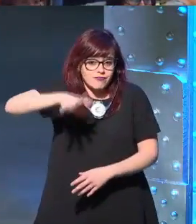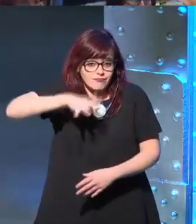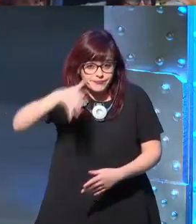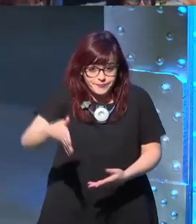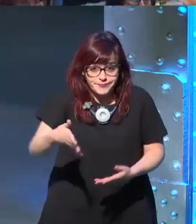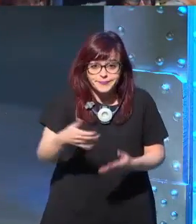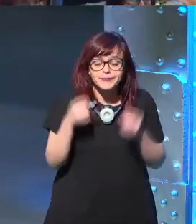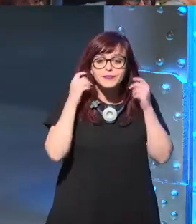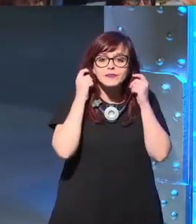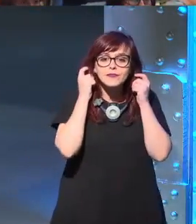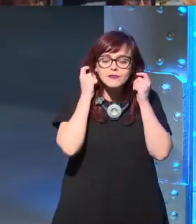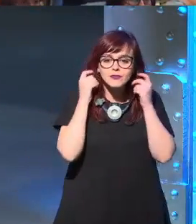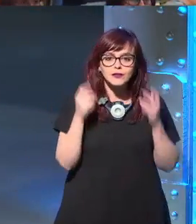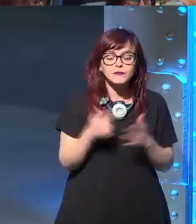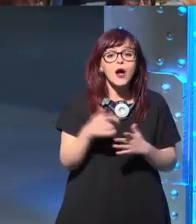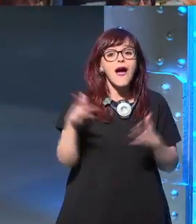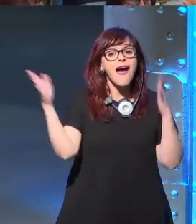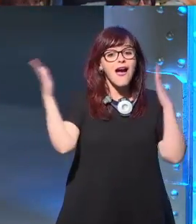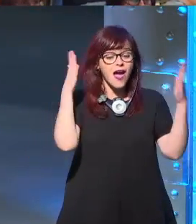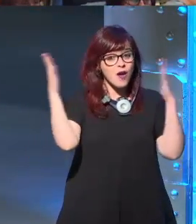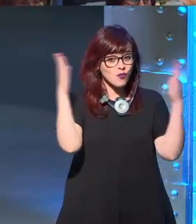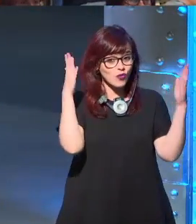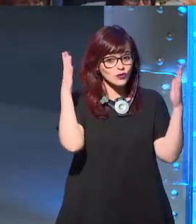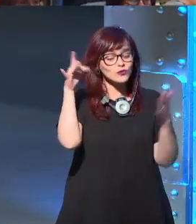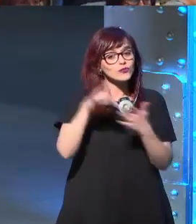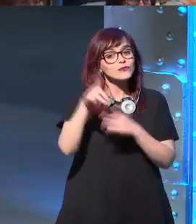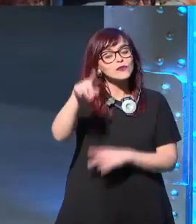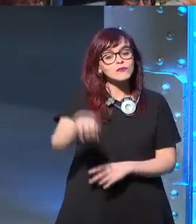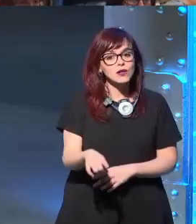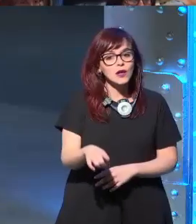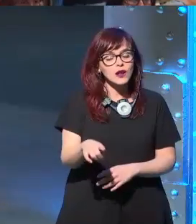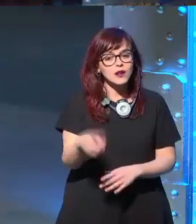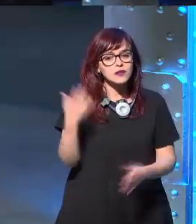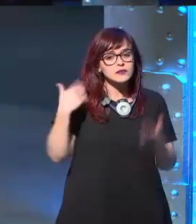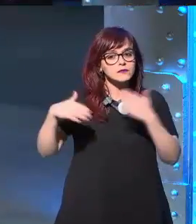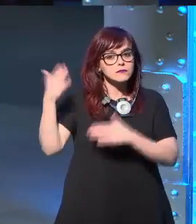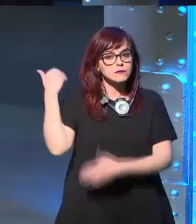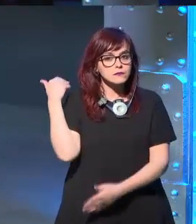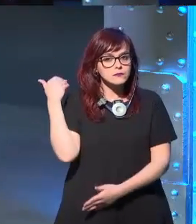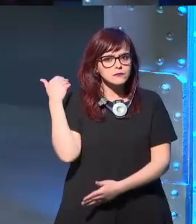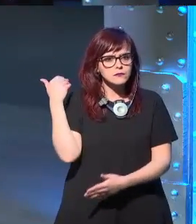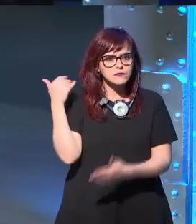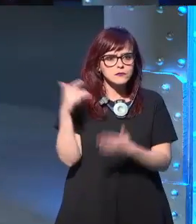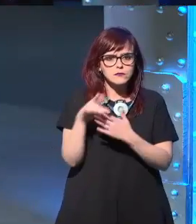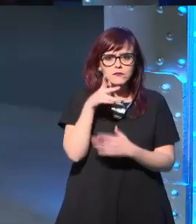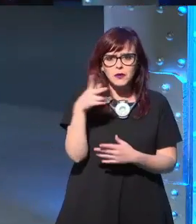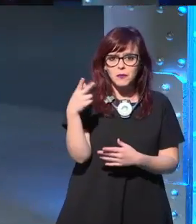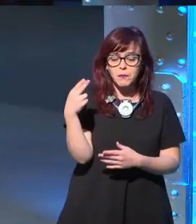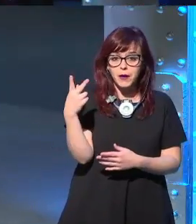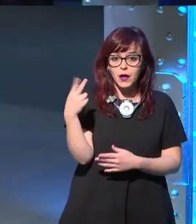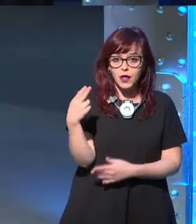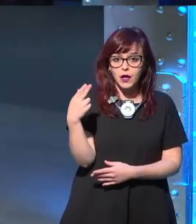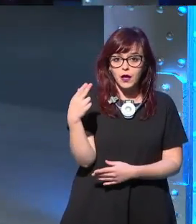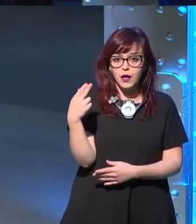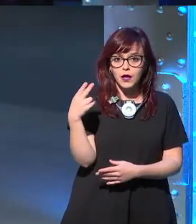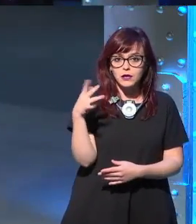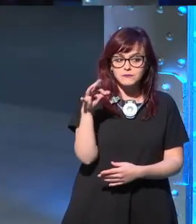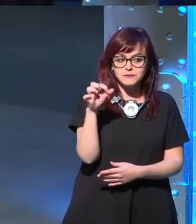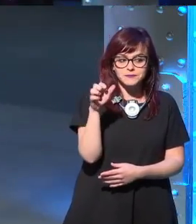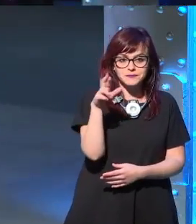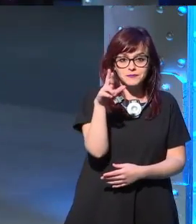point, too, he meets his first boyfriend, Salai, where you get to know a lot about Salai and